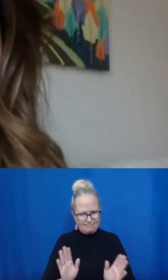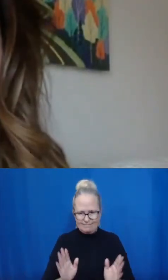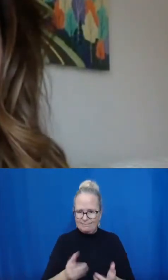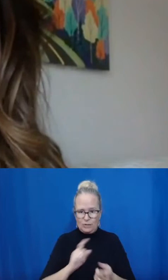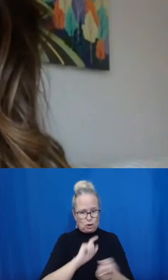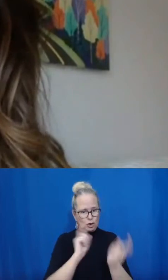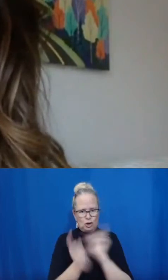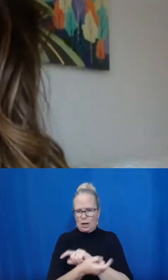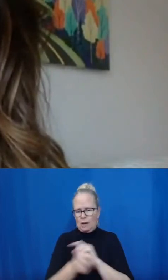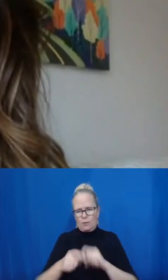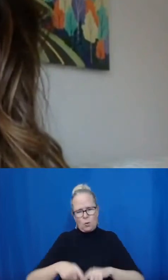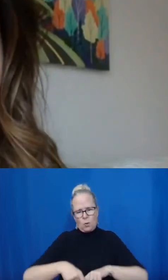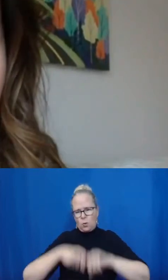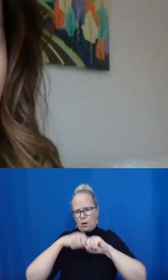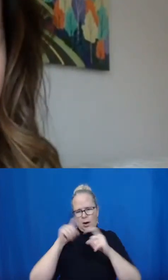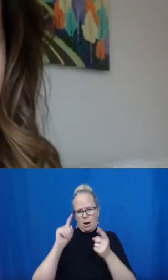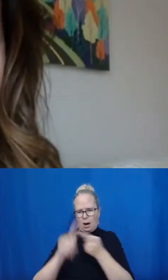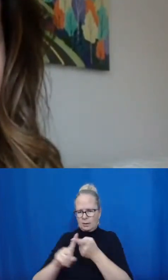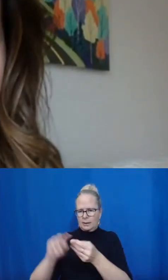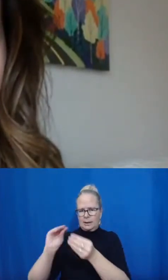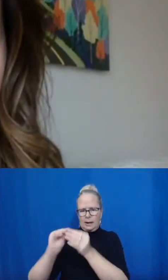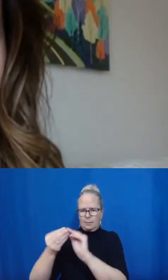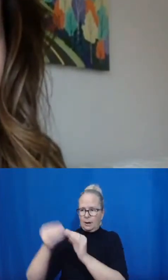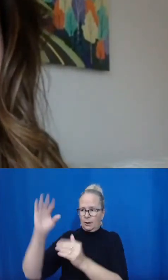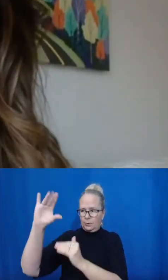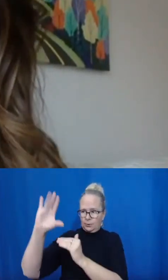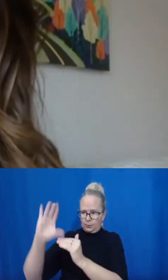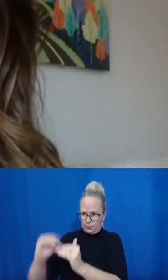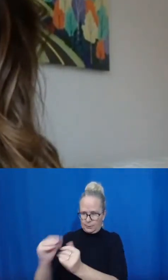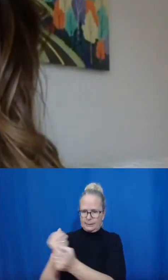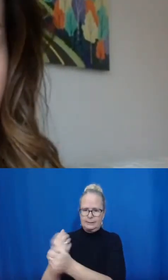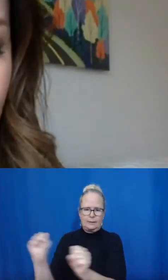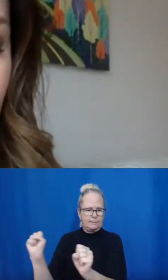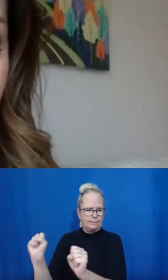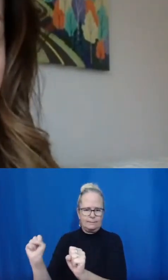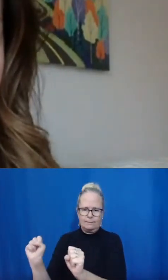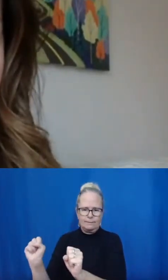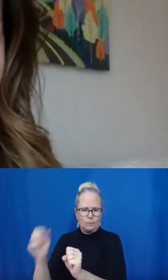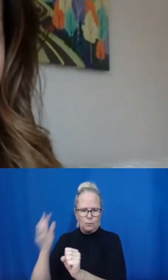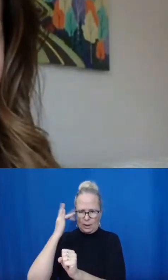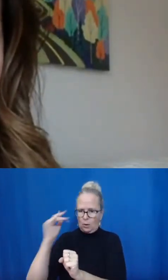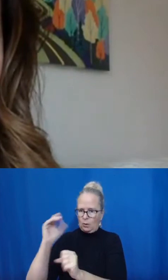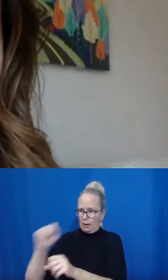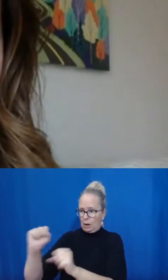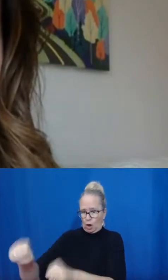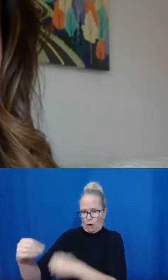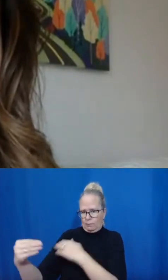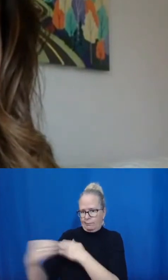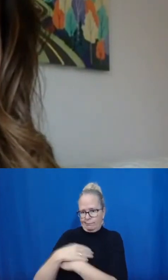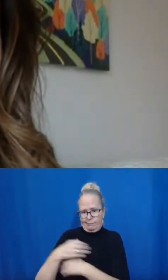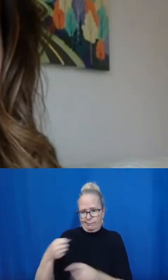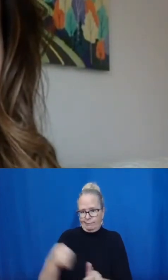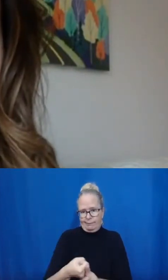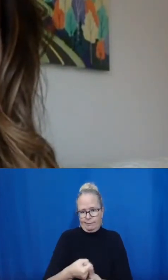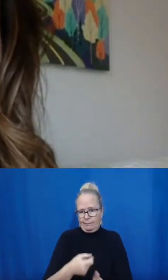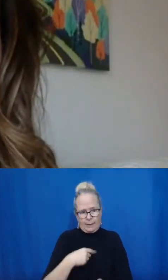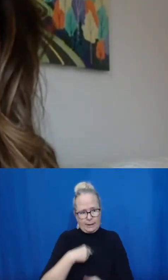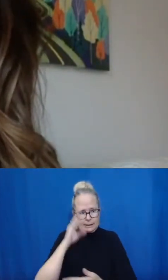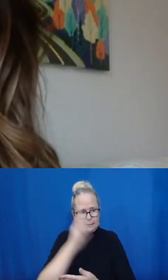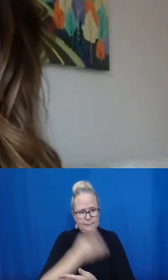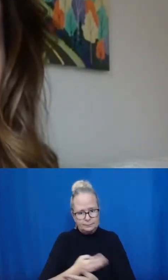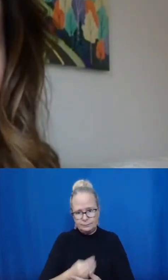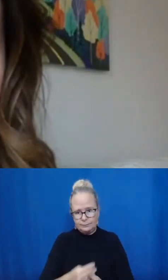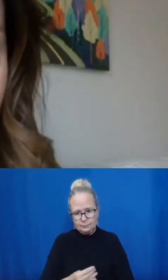you don't know when someone around you is vulnerable or if they have someone who's vulnerable in their lives. We really need to start showing some compassion and